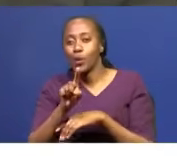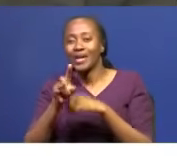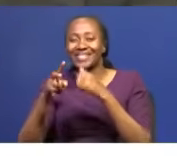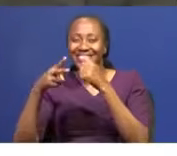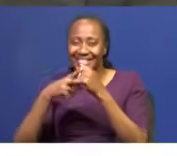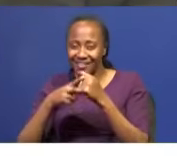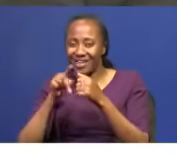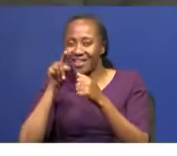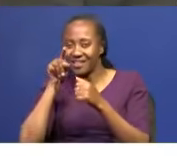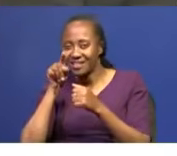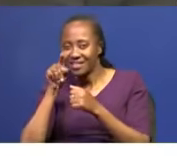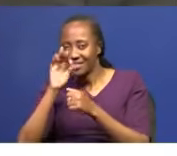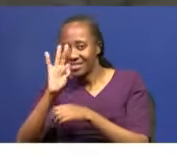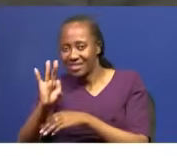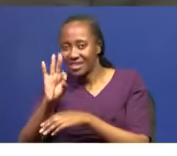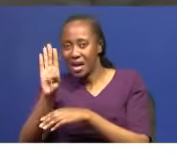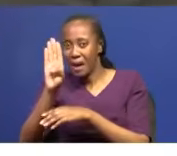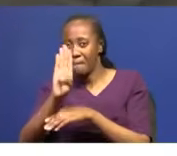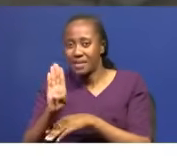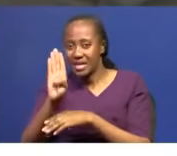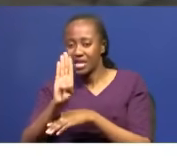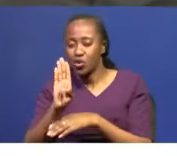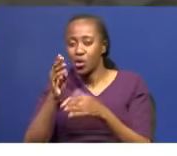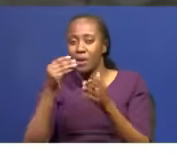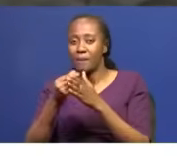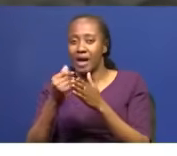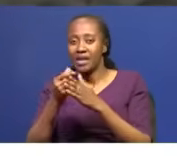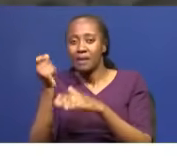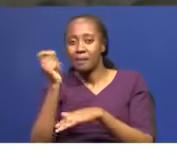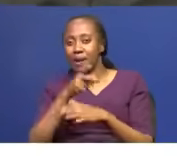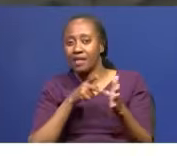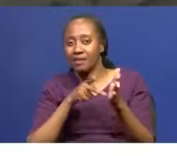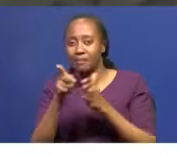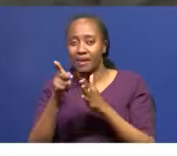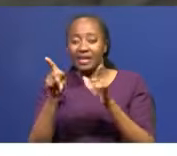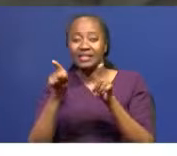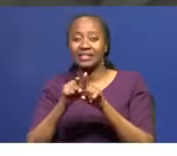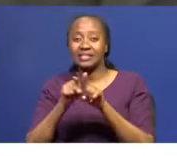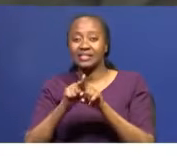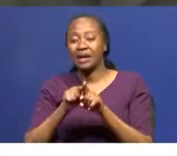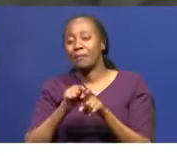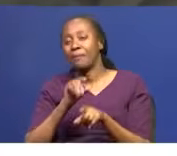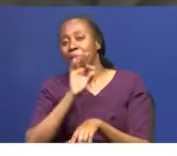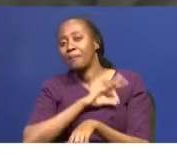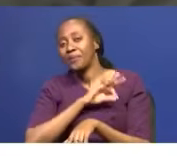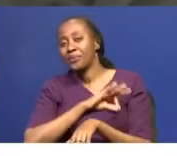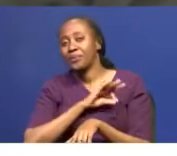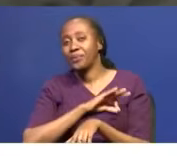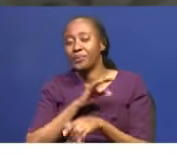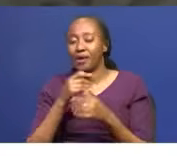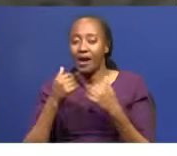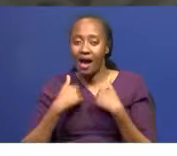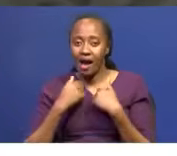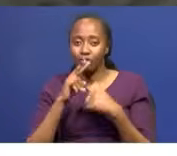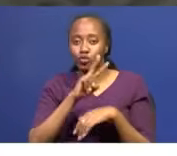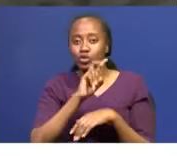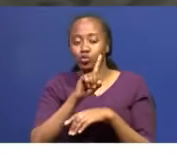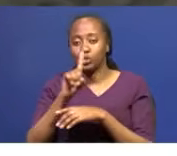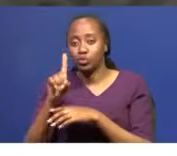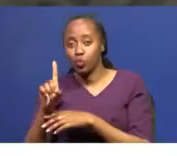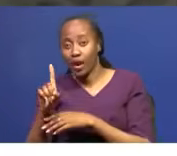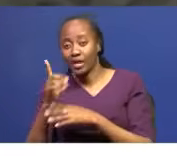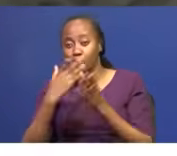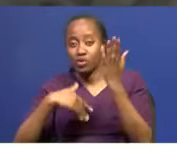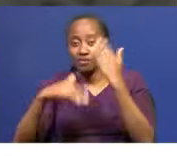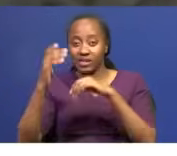2.73 billion shillings owed by the government in salary arrears and allowances dating back to 2021. Now, the university workers